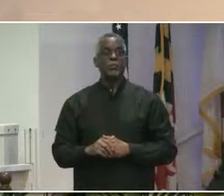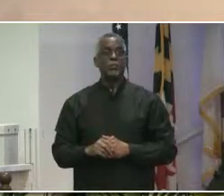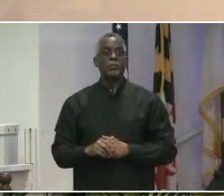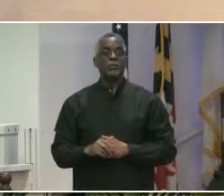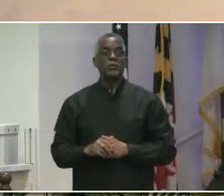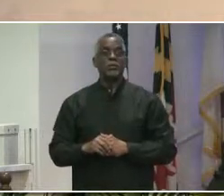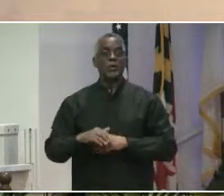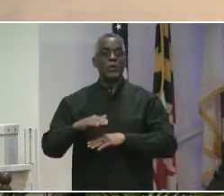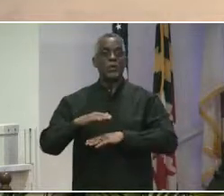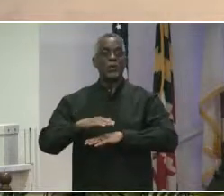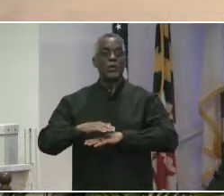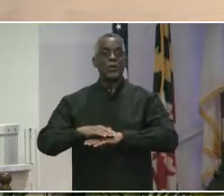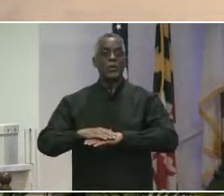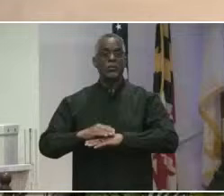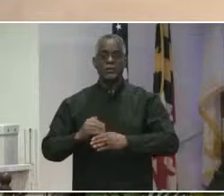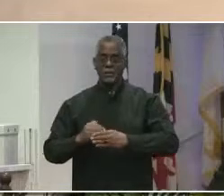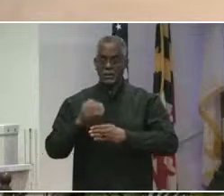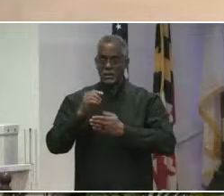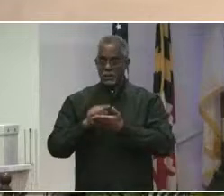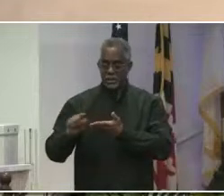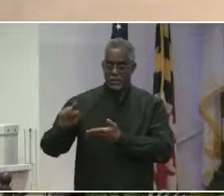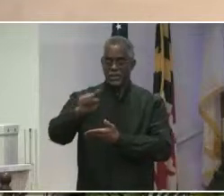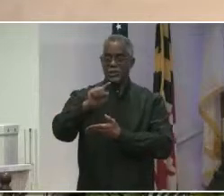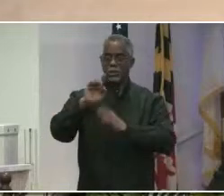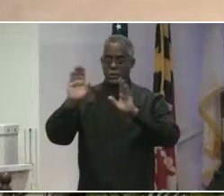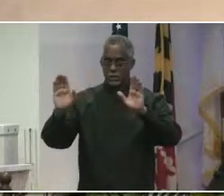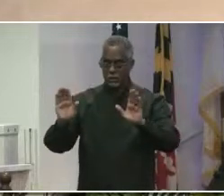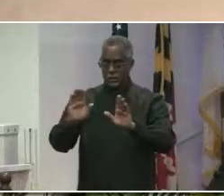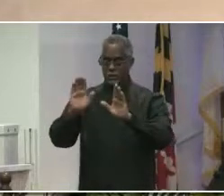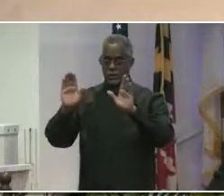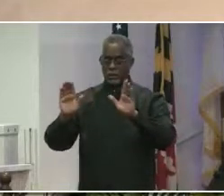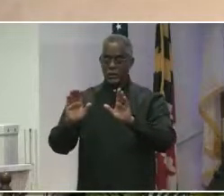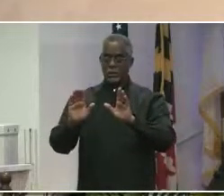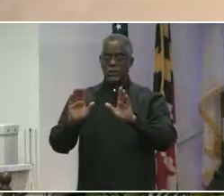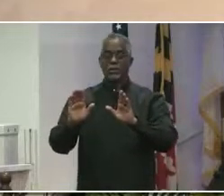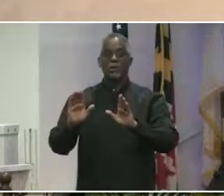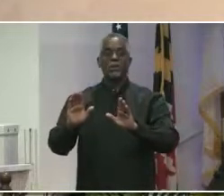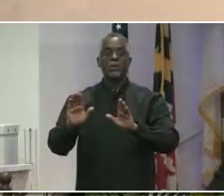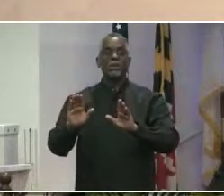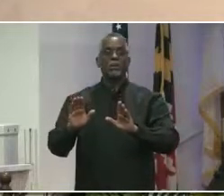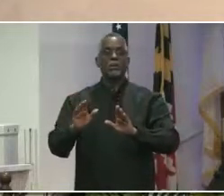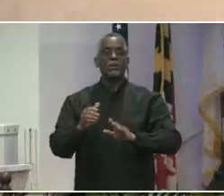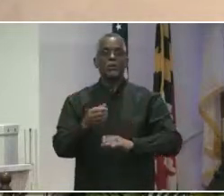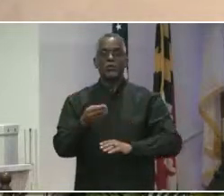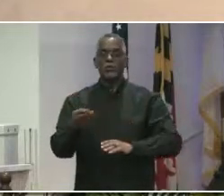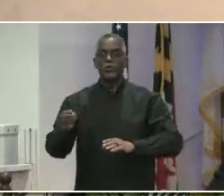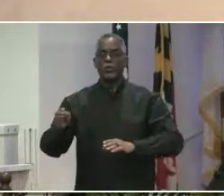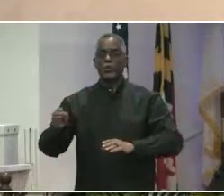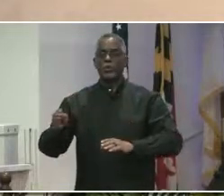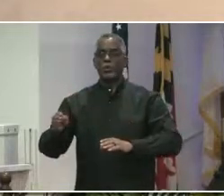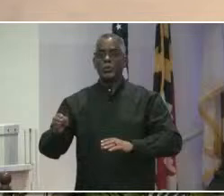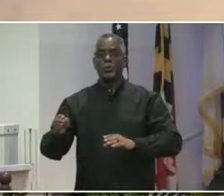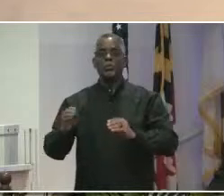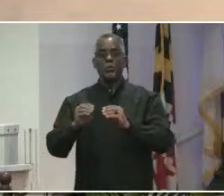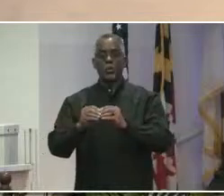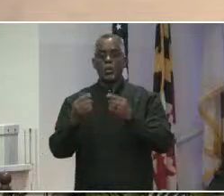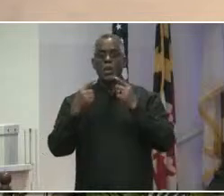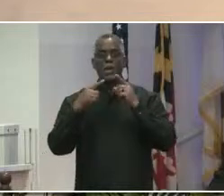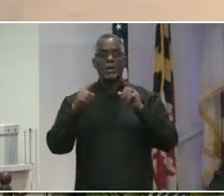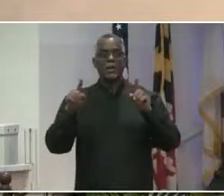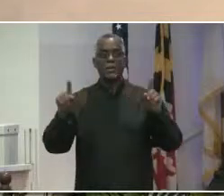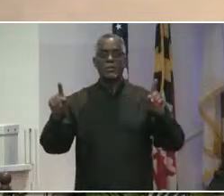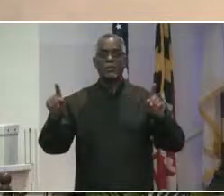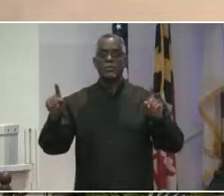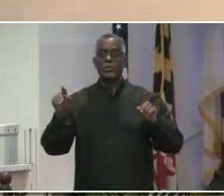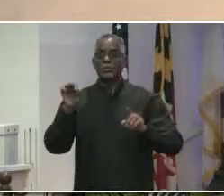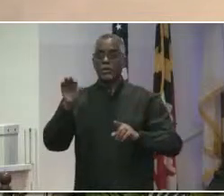on next Sunday. Amen. And there are a few additional announcements that Pastor Folsom will